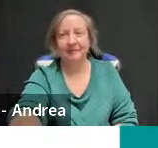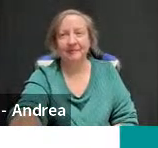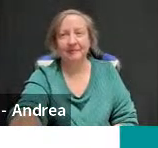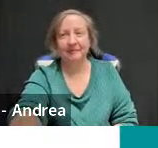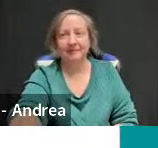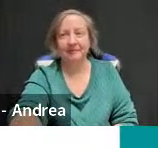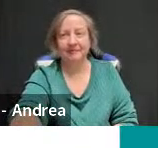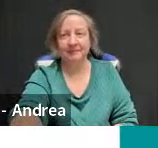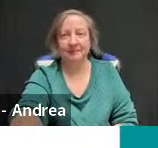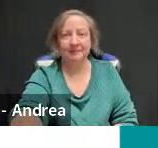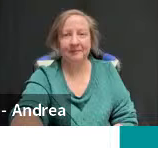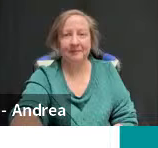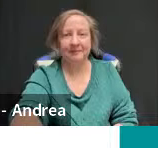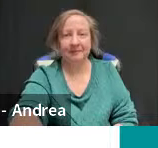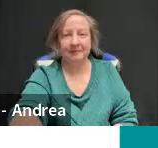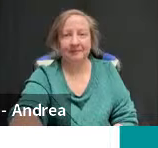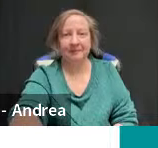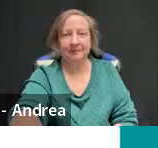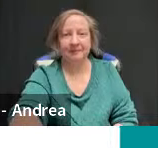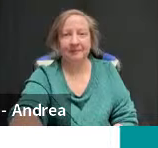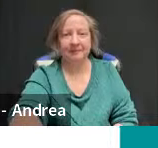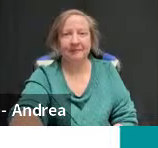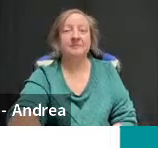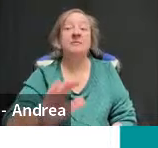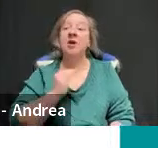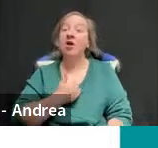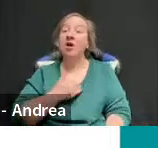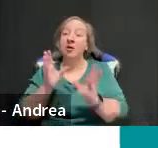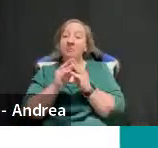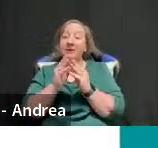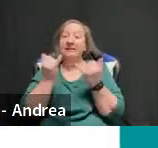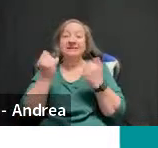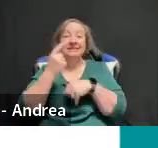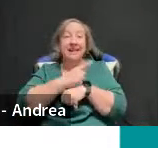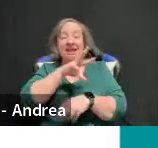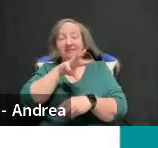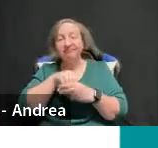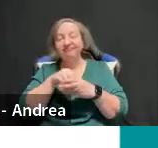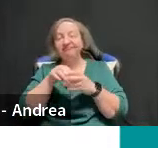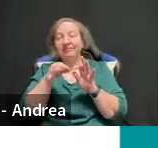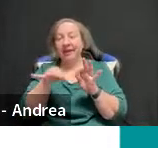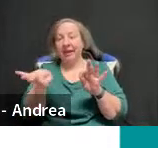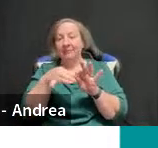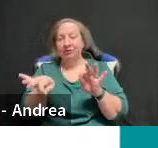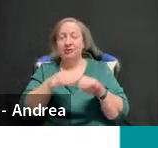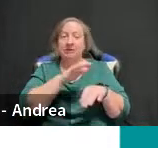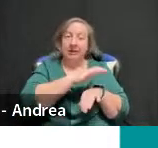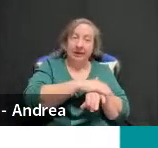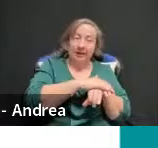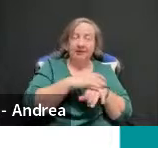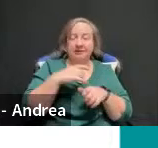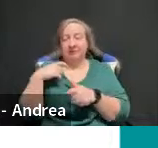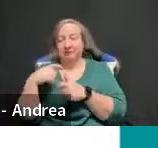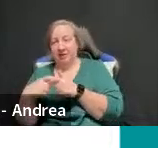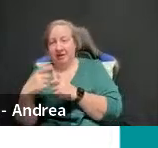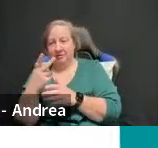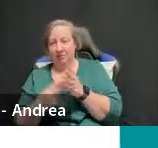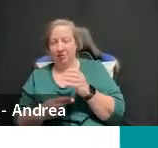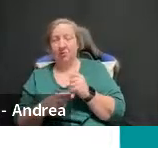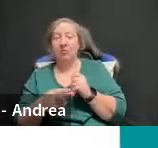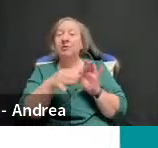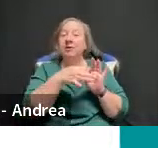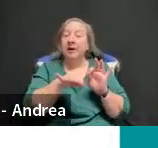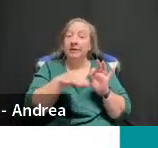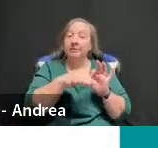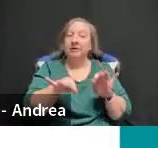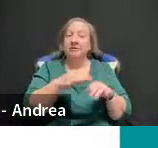Our meeting today includes closed captions in both English and in Spanish. Our closed captions are